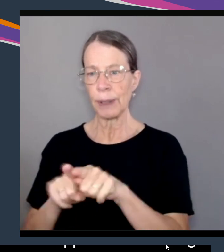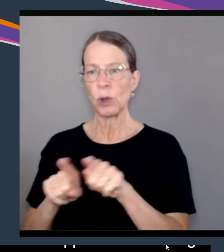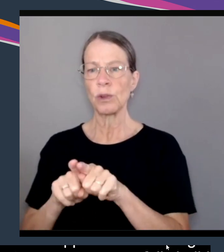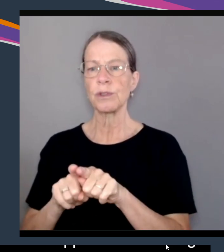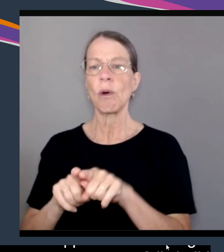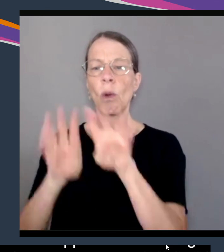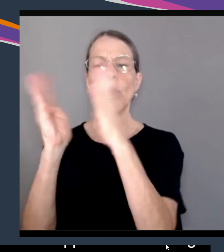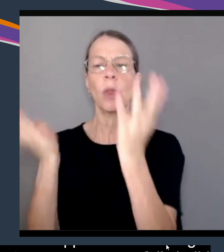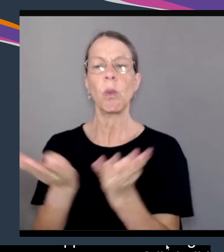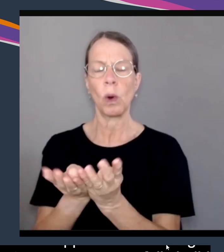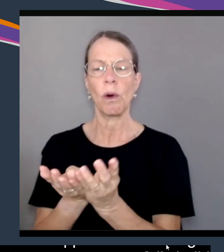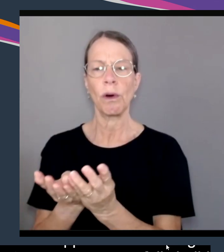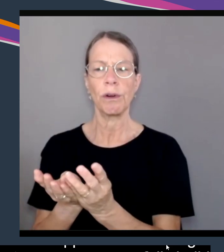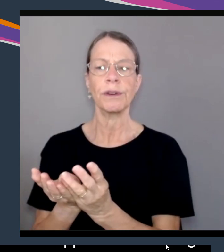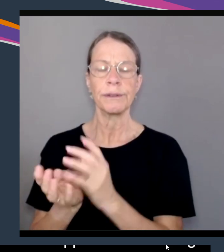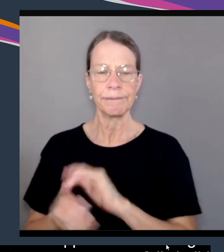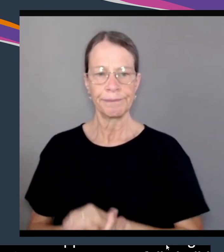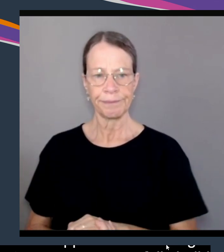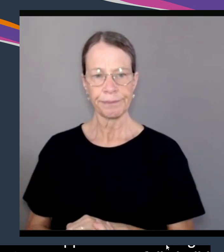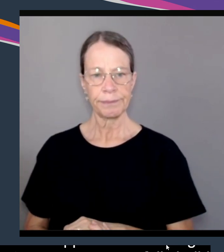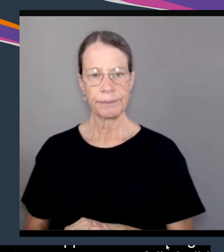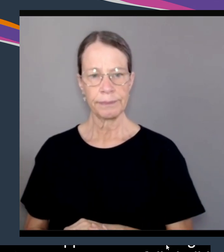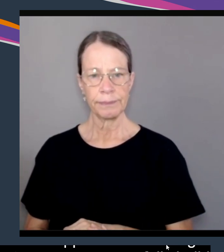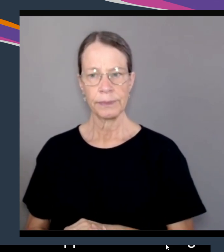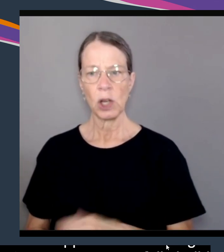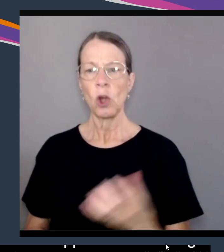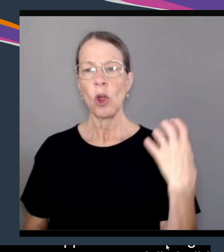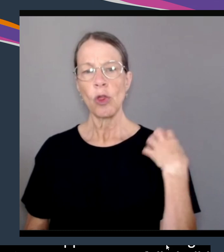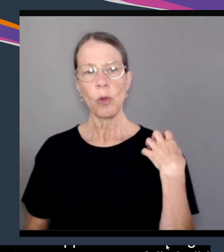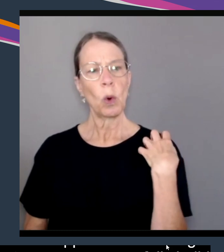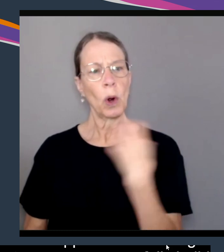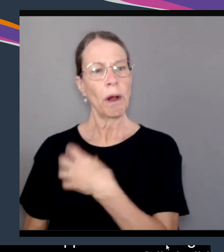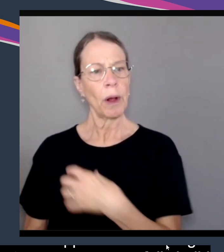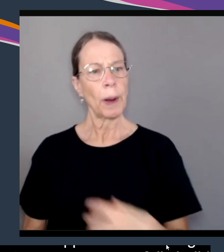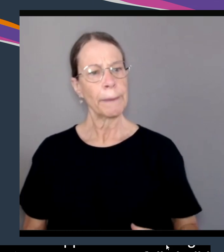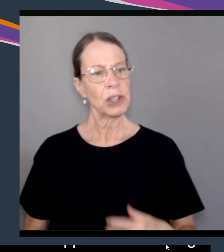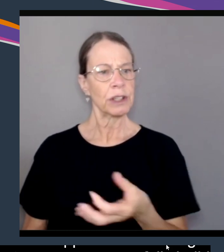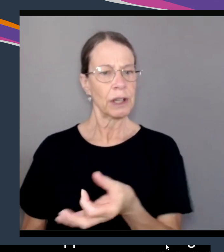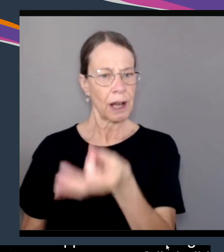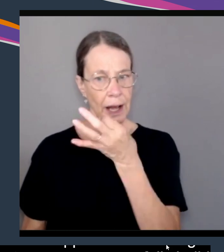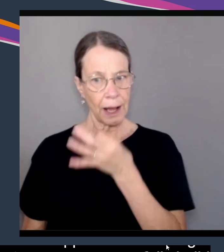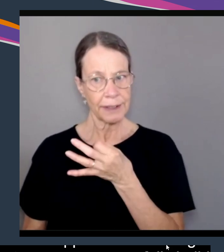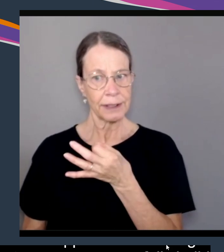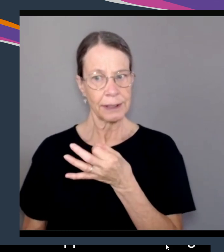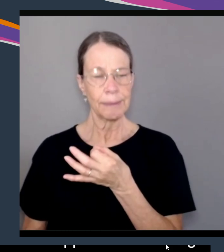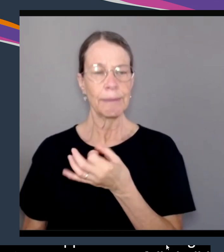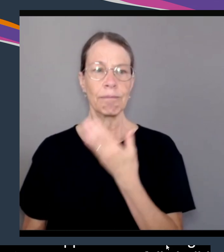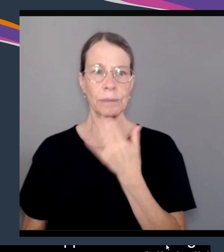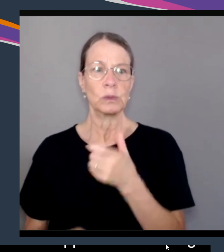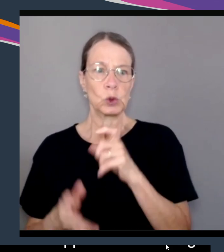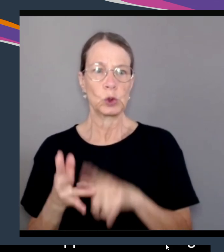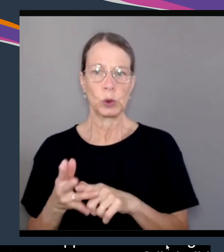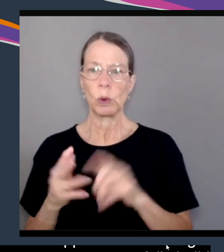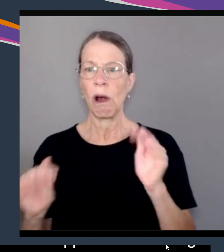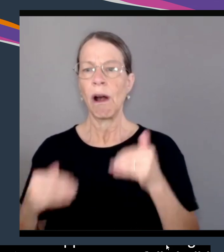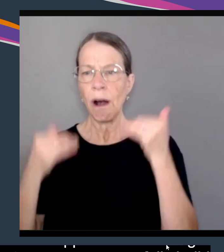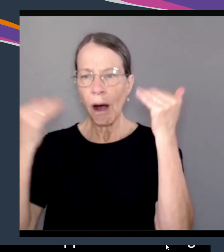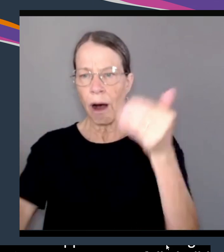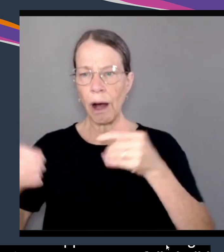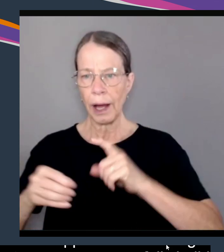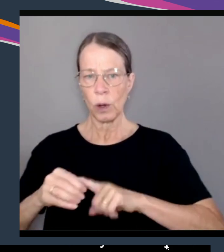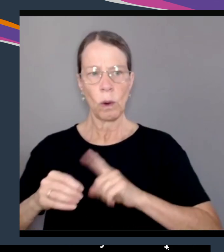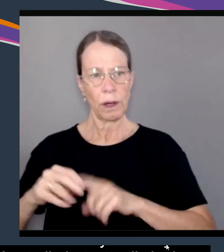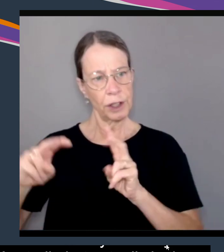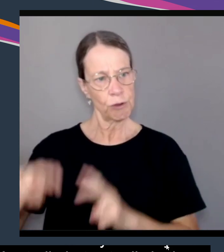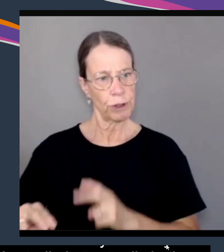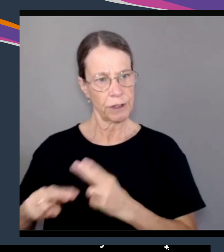The Royal Commission asked us to deliver high quality research on the experiences of people with